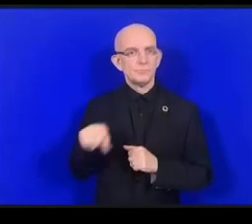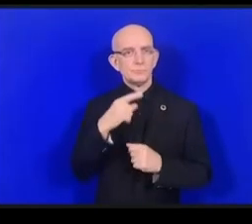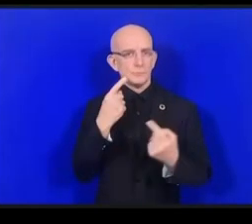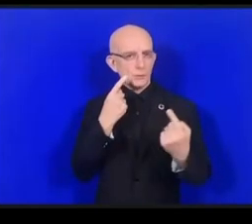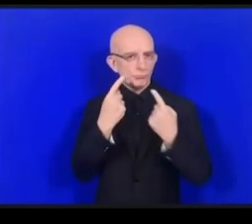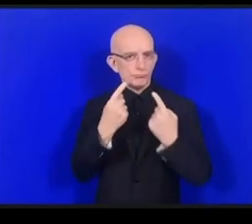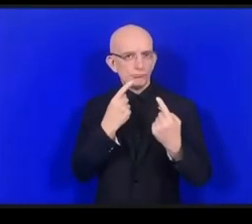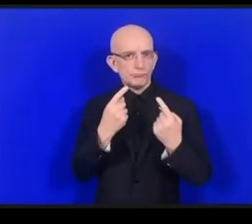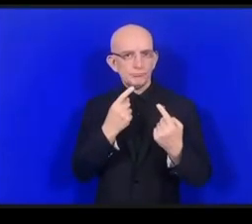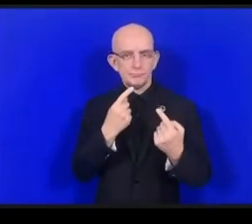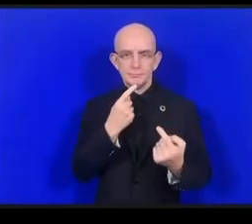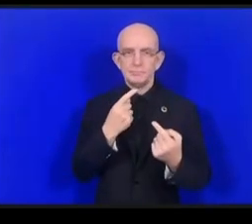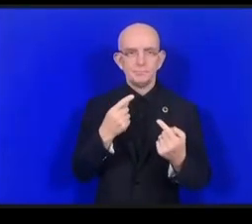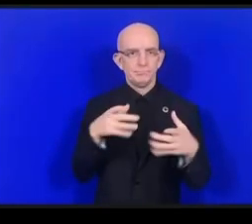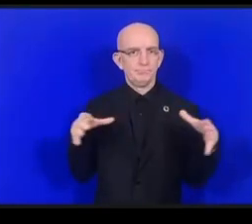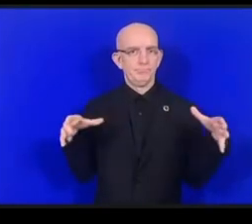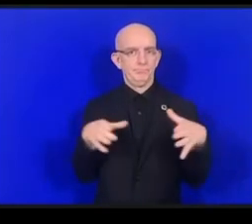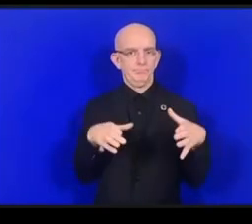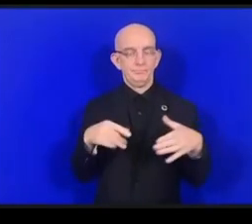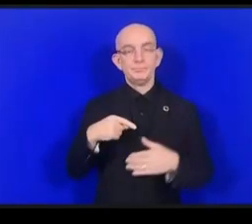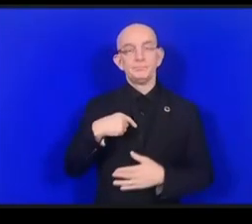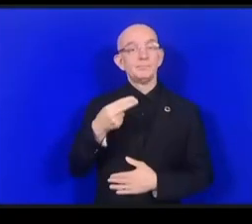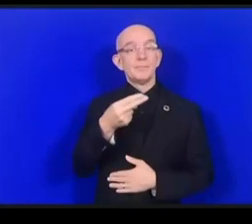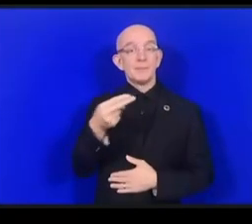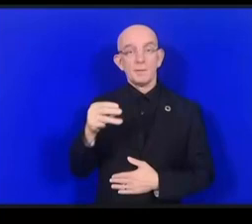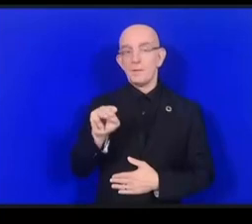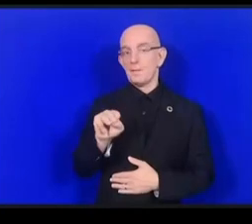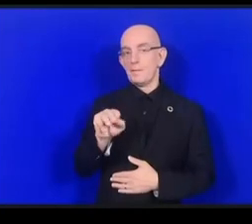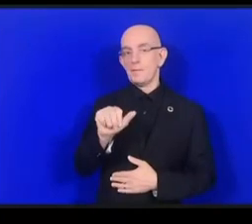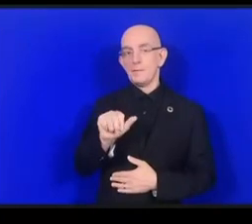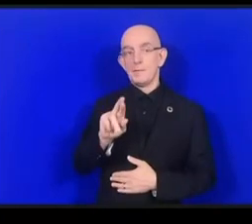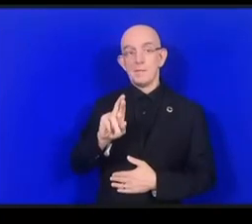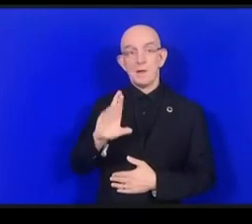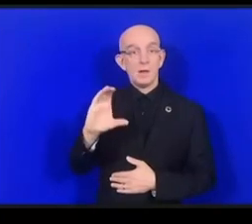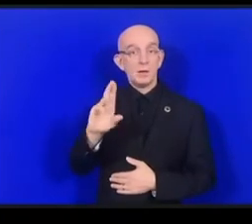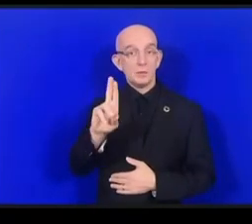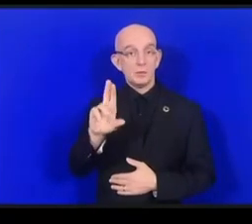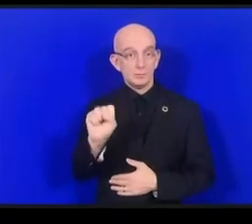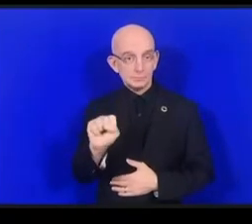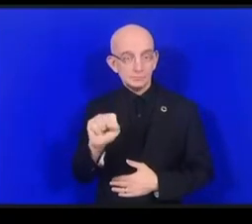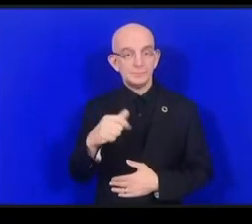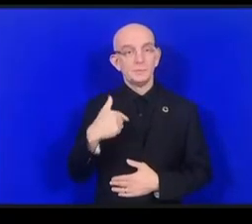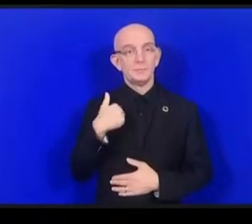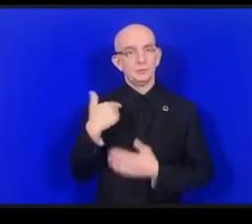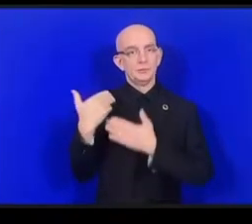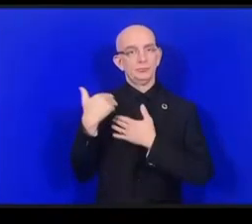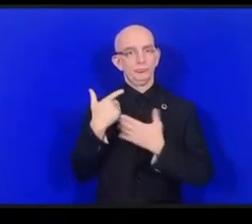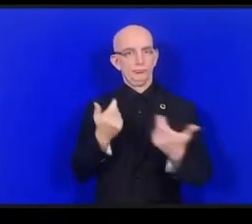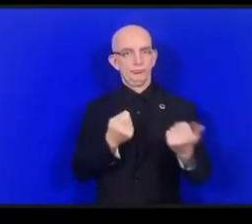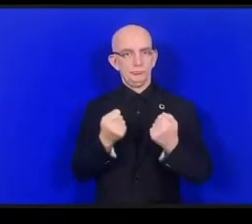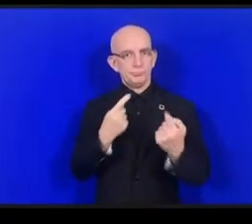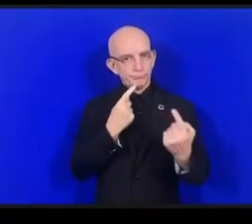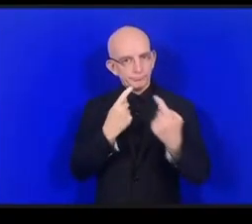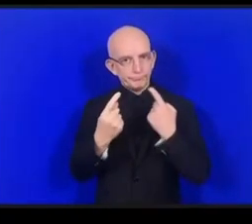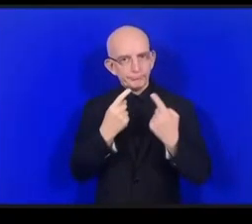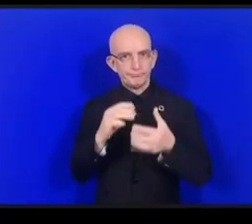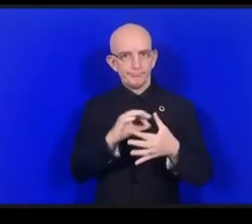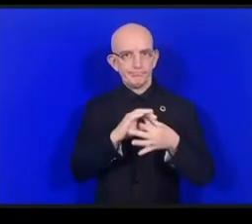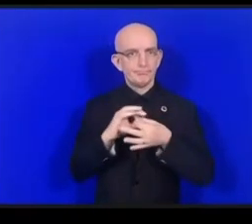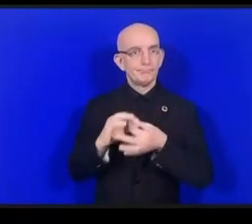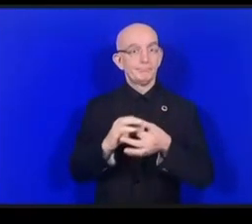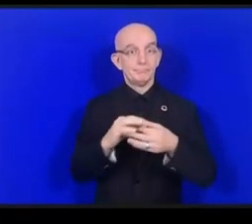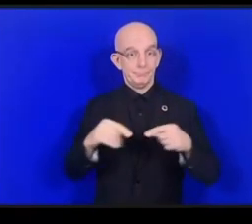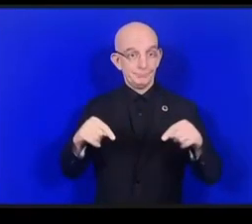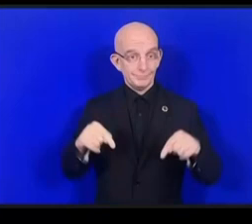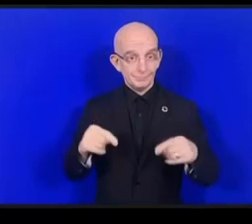the co-facilitator for the Dynamic Coalition Coordination Group together with my colleague Jutta Kroll, who will be the